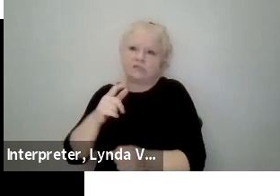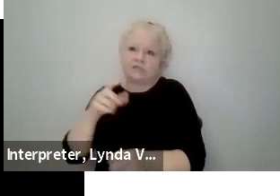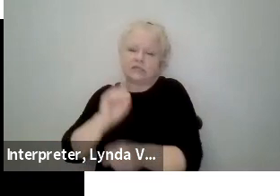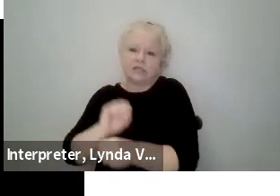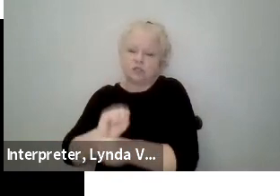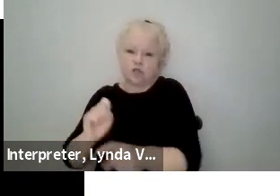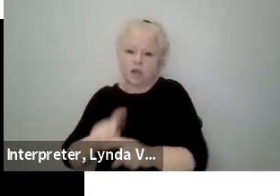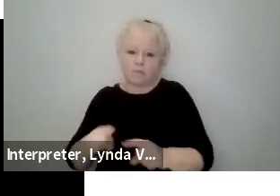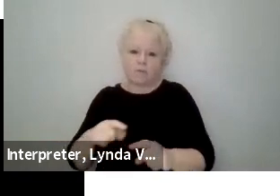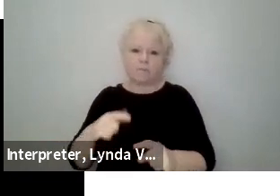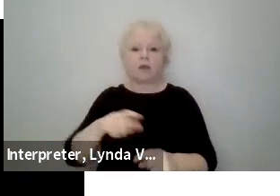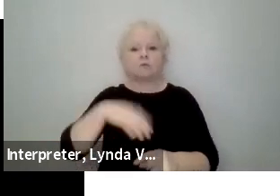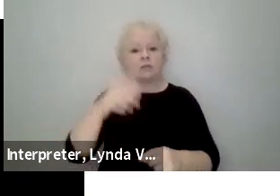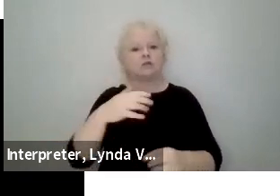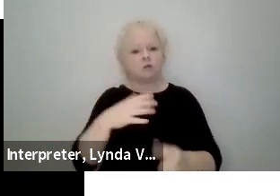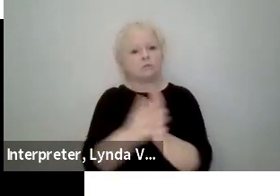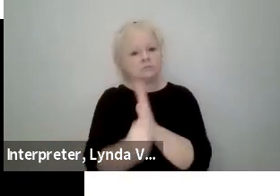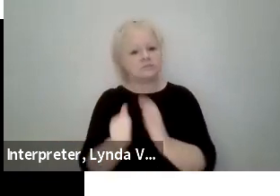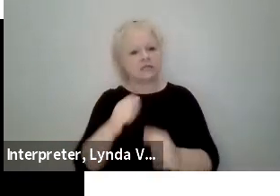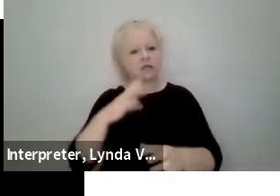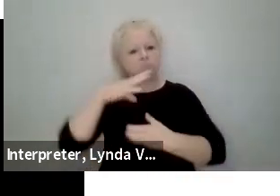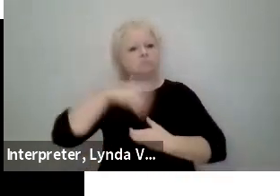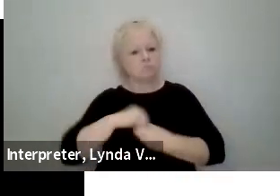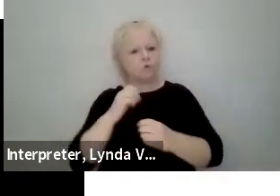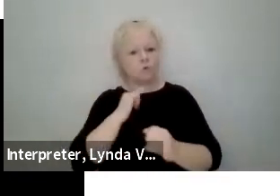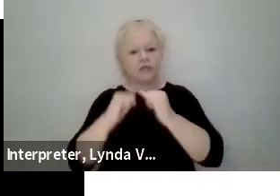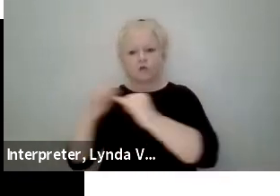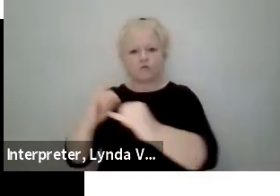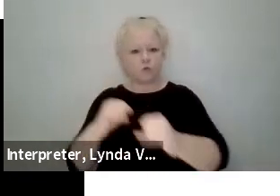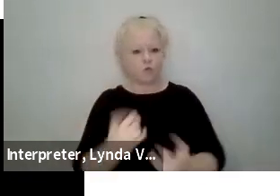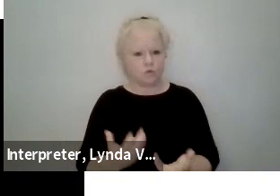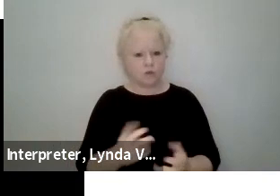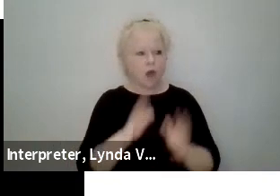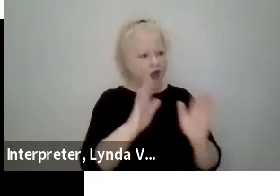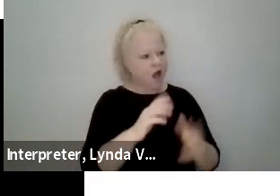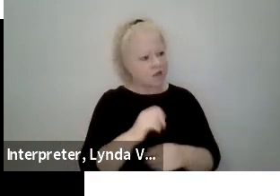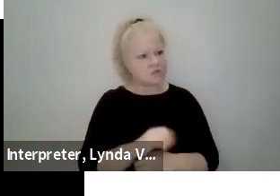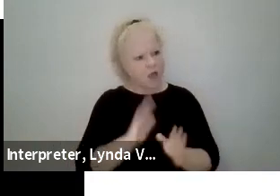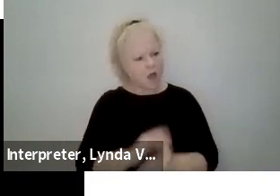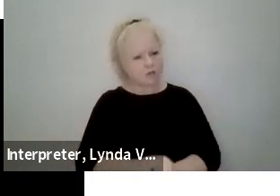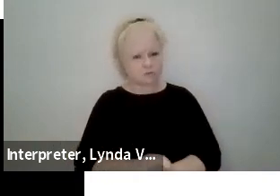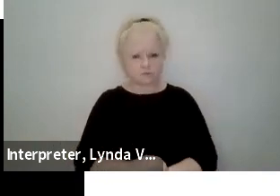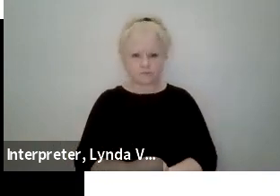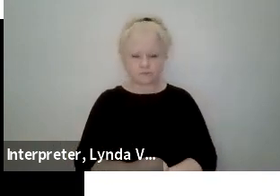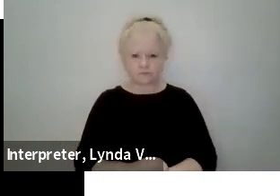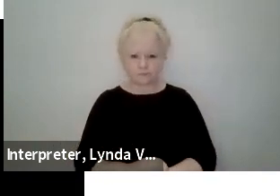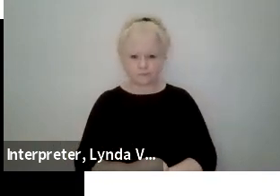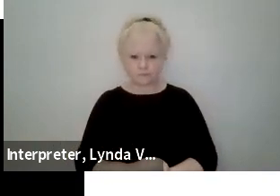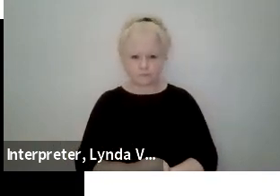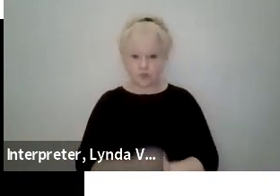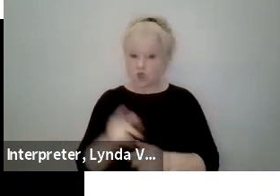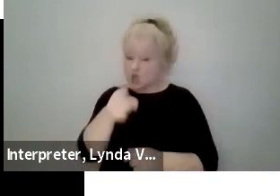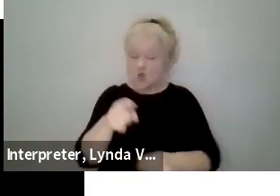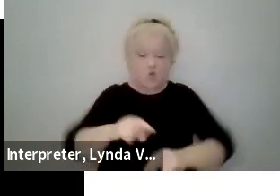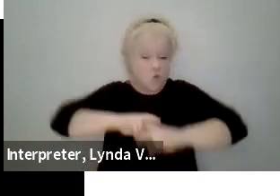you'll be ready for the next interview that you have coming. Awesome, awesome. Thank you so much for that answer. And you was ready.